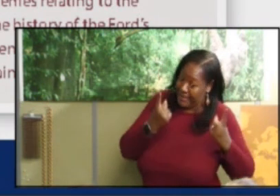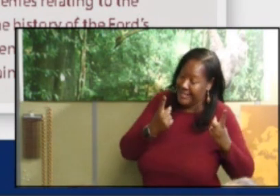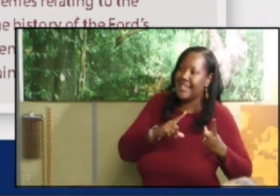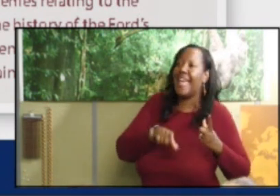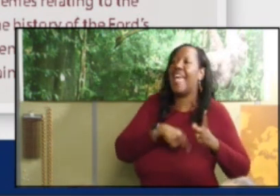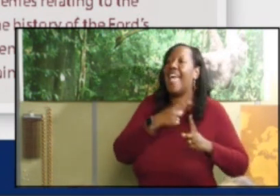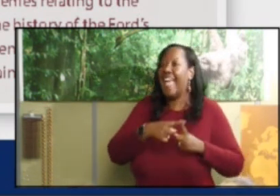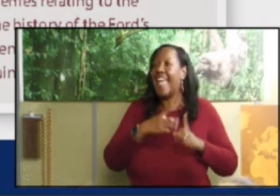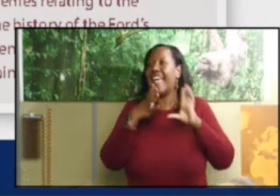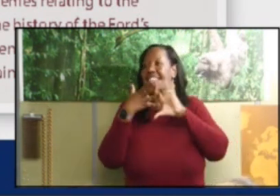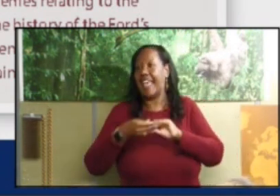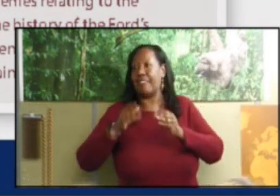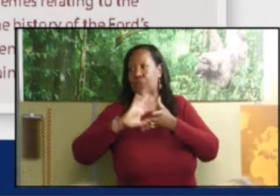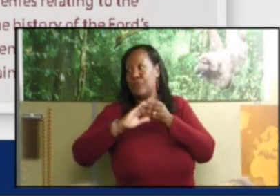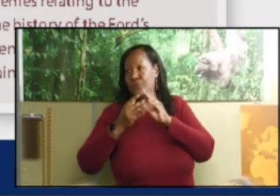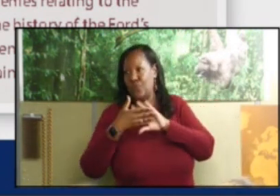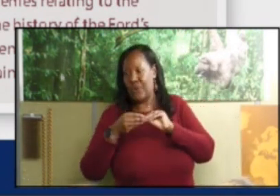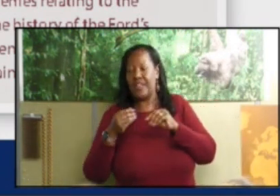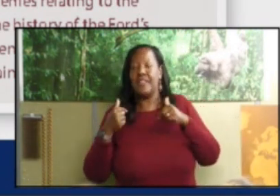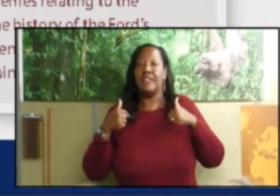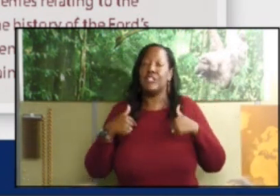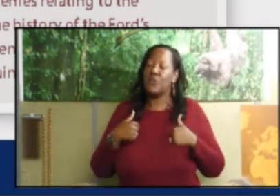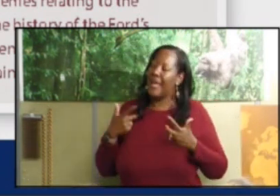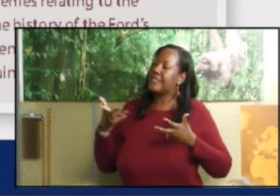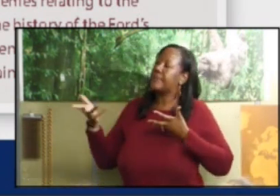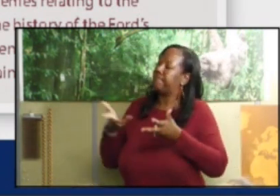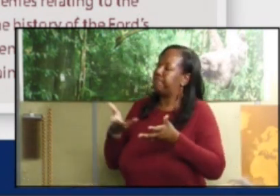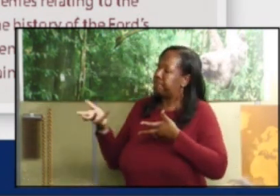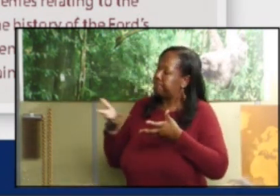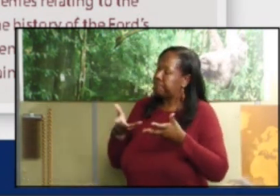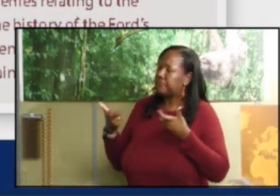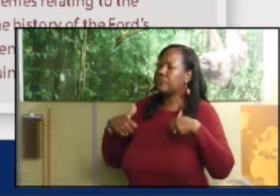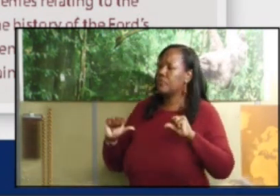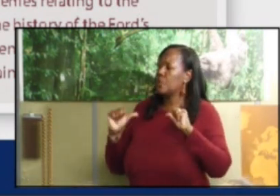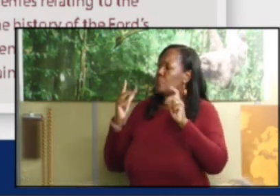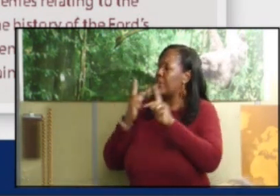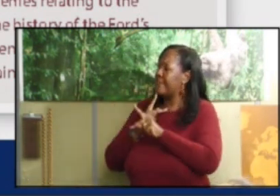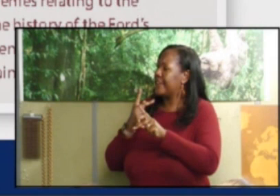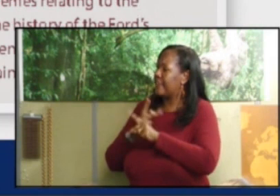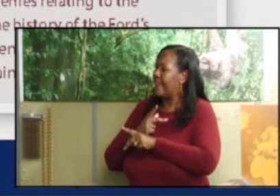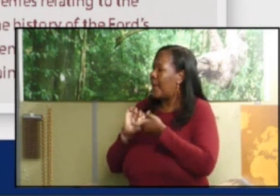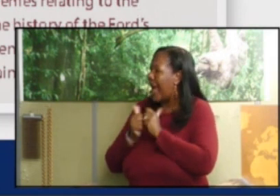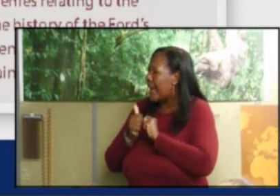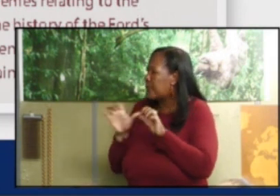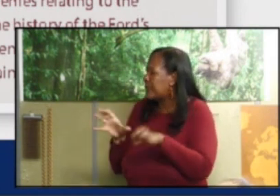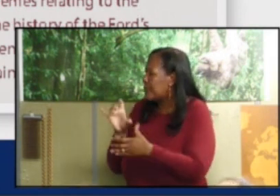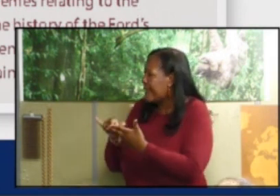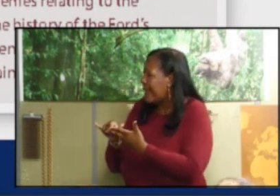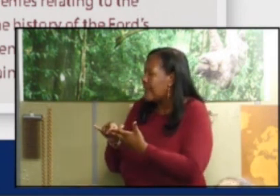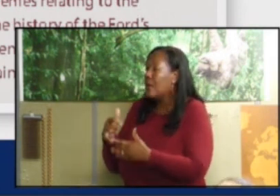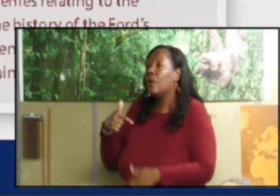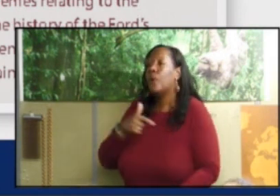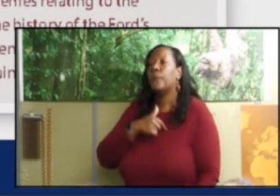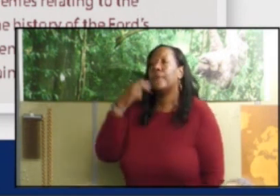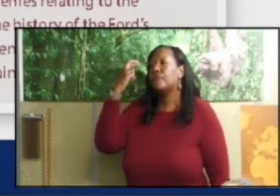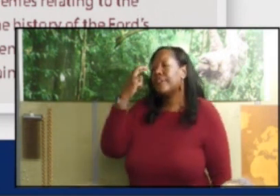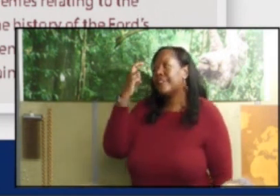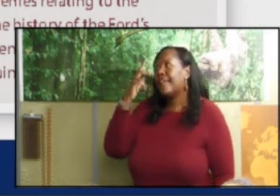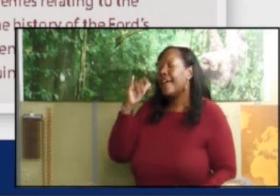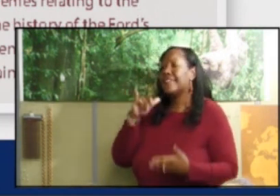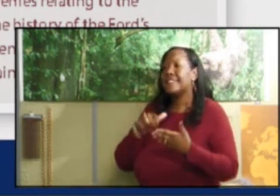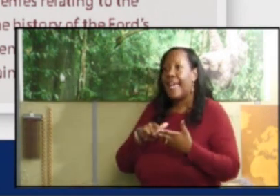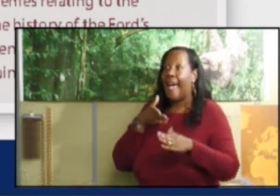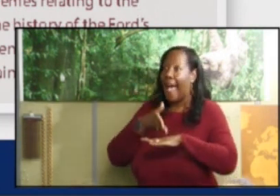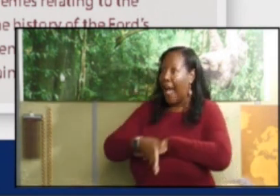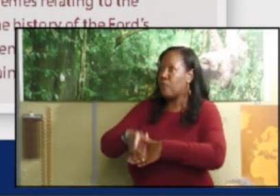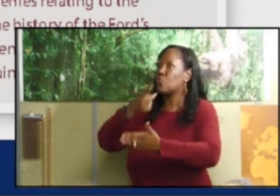happened. So as we went through this and we tried to figure out, how are you going to do this? We realized by the end of weeks of